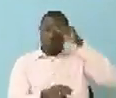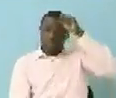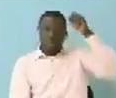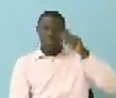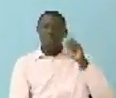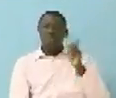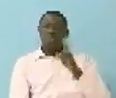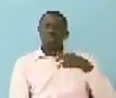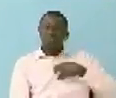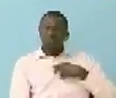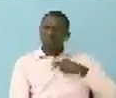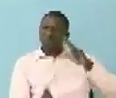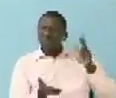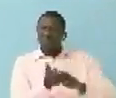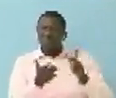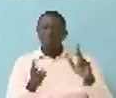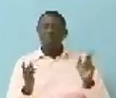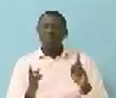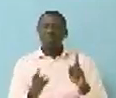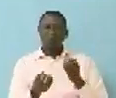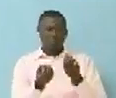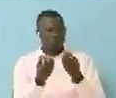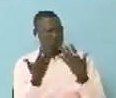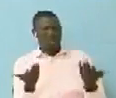me. I